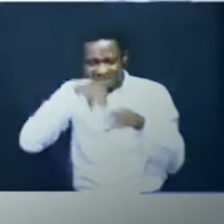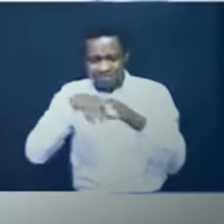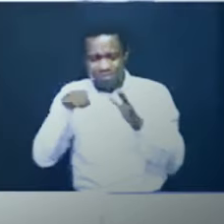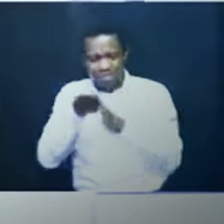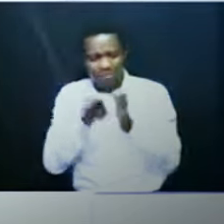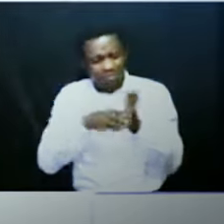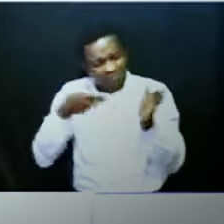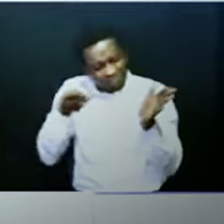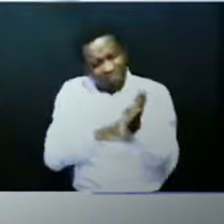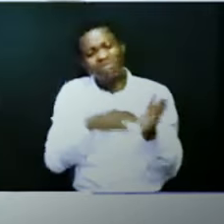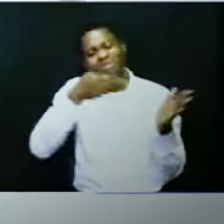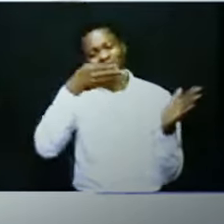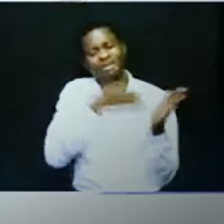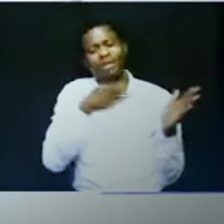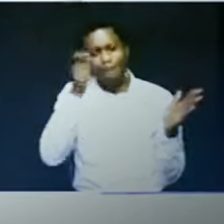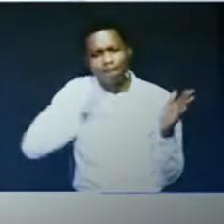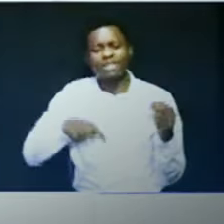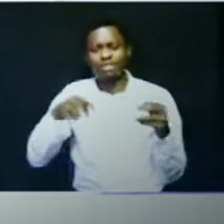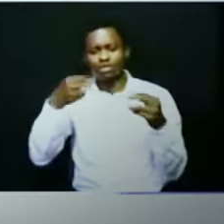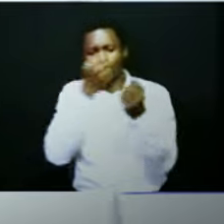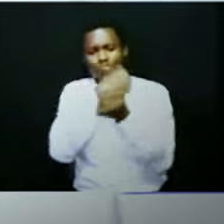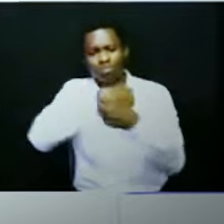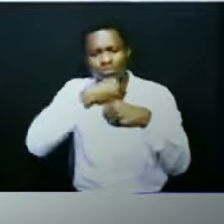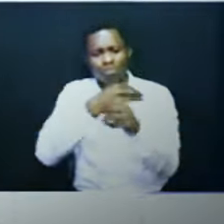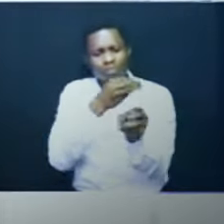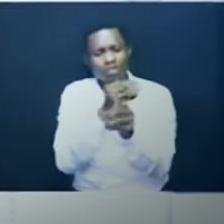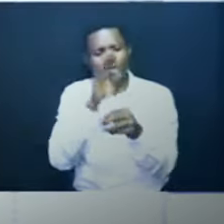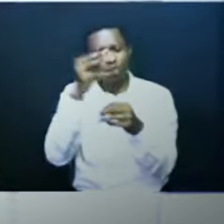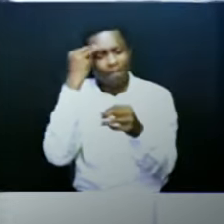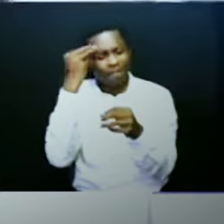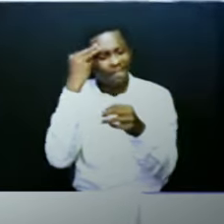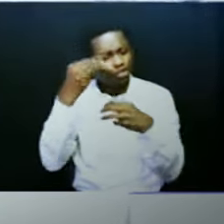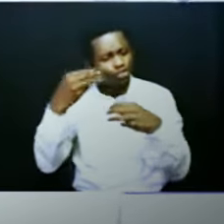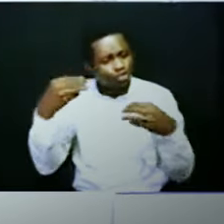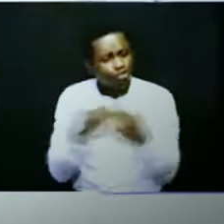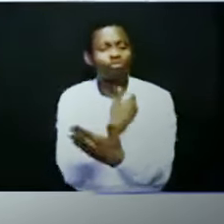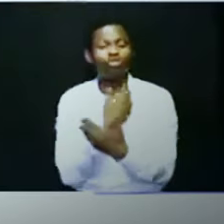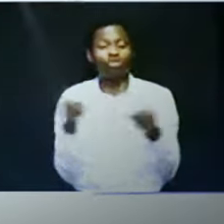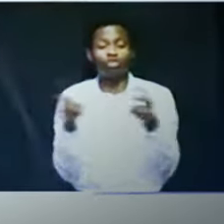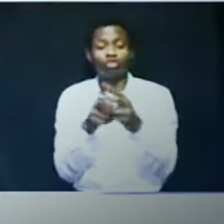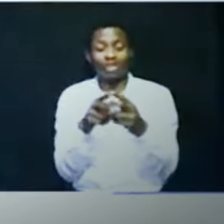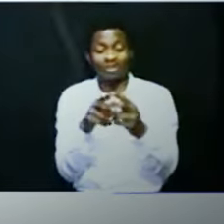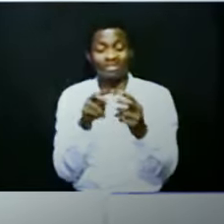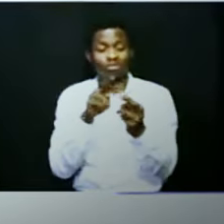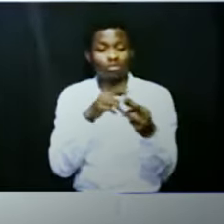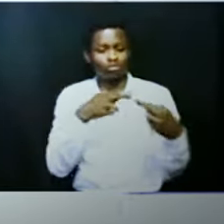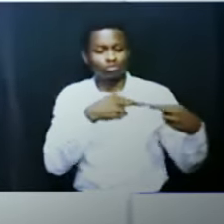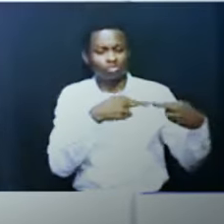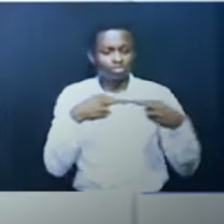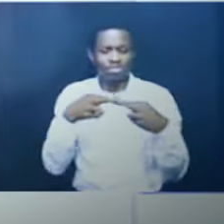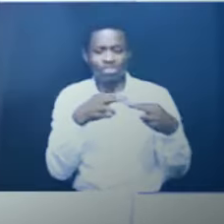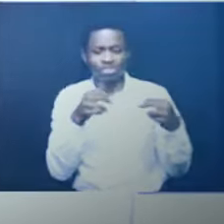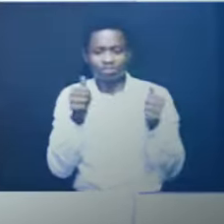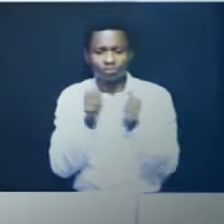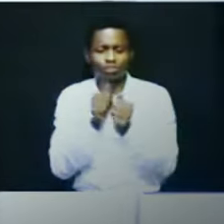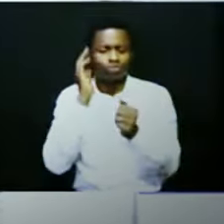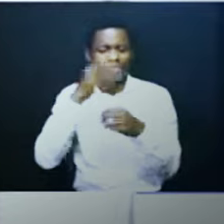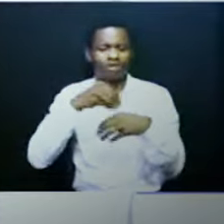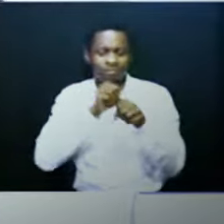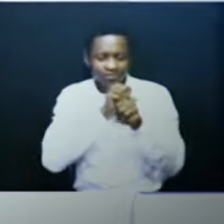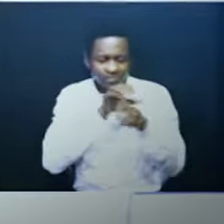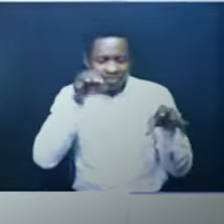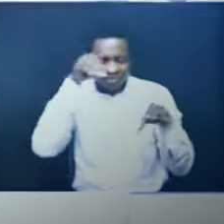need to renew our minds so that the transforming relationship will have effect in our lives too.